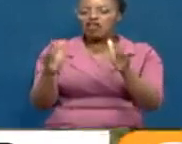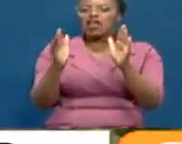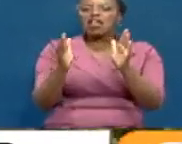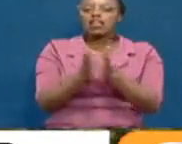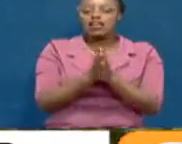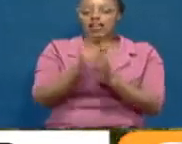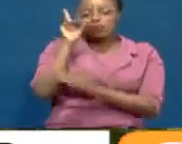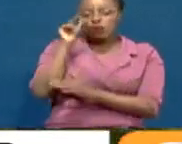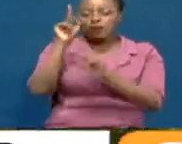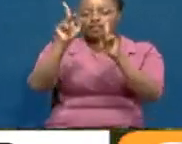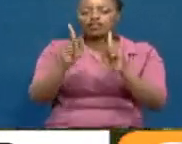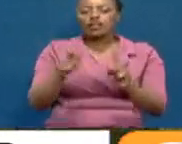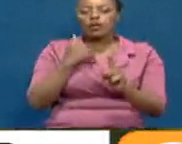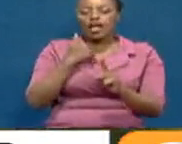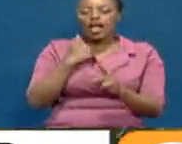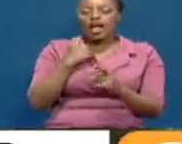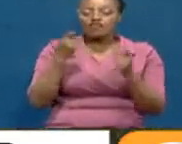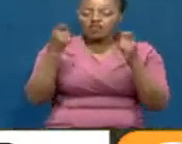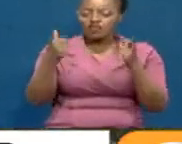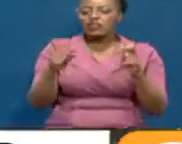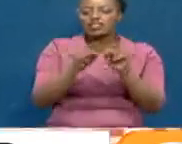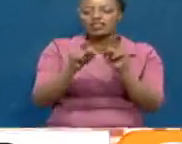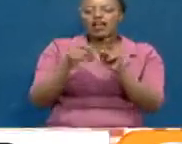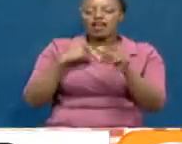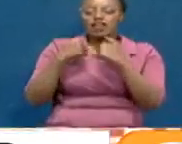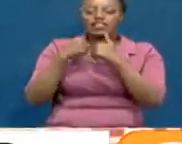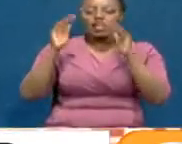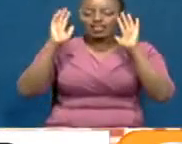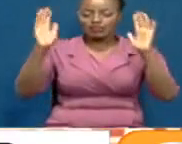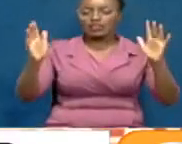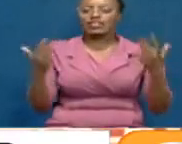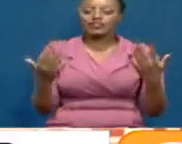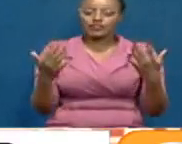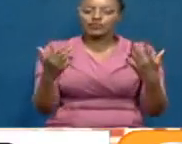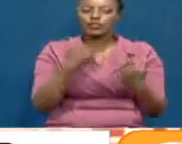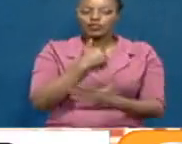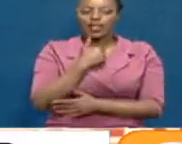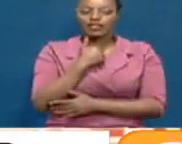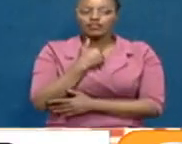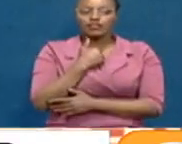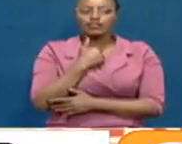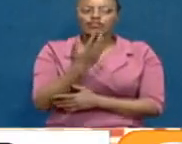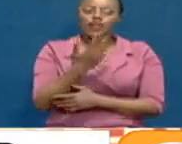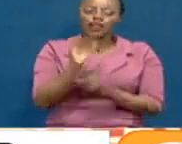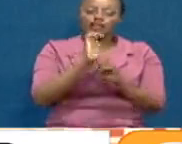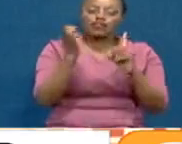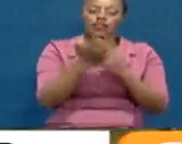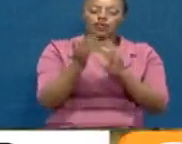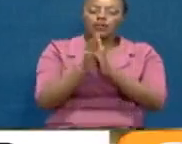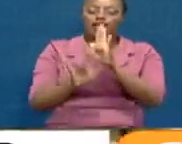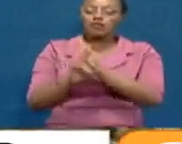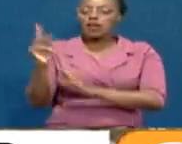Mombasa, which have low tree cover per capita, still remains. There is always a trade-off between environment and